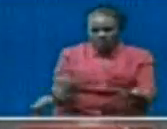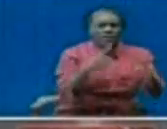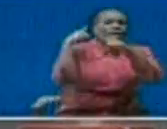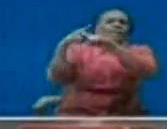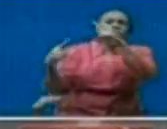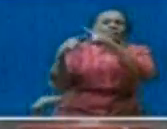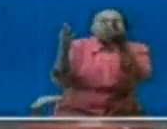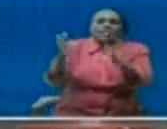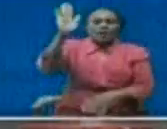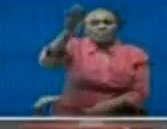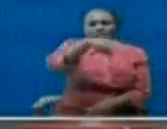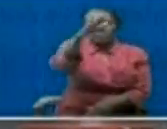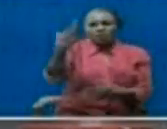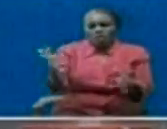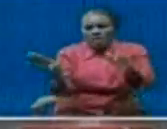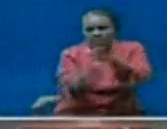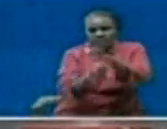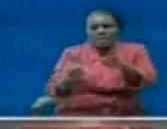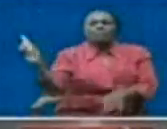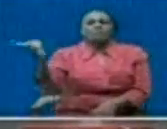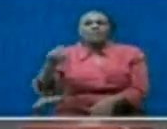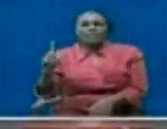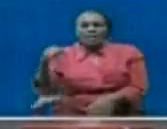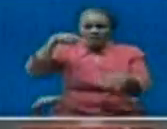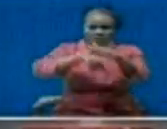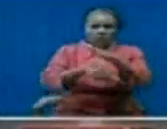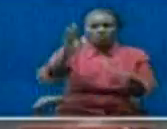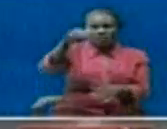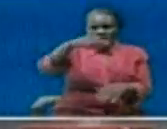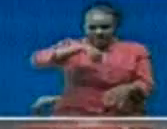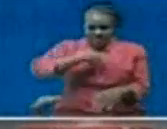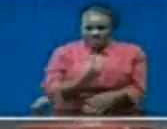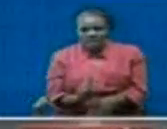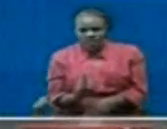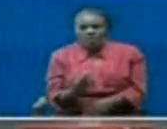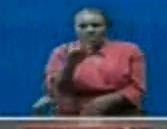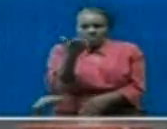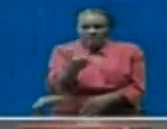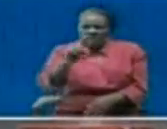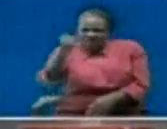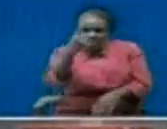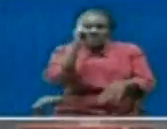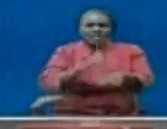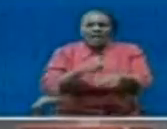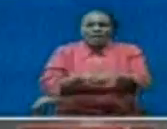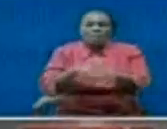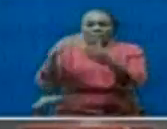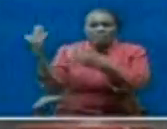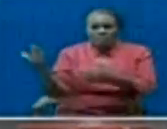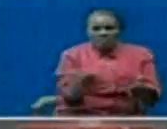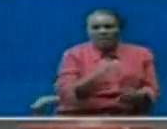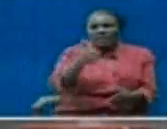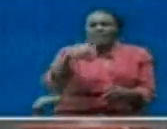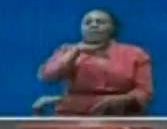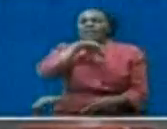like Peter Kenneth, who's been an assistant minister, into parliament, and myself, who's been in parliament the first time, if you bring in someone like